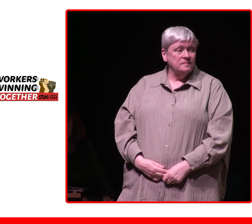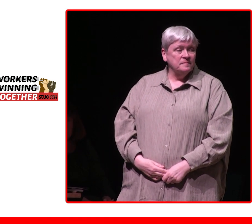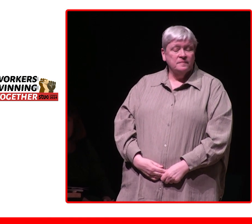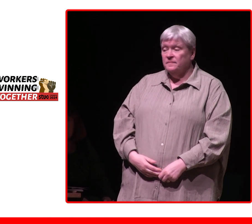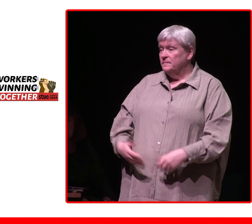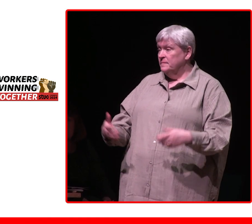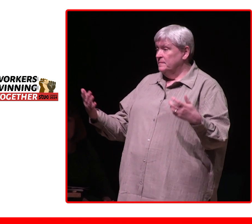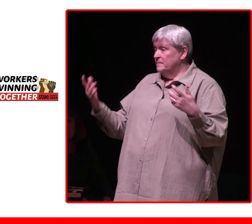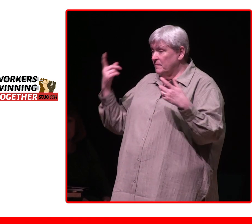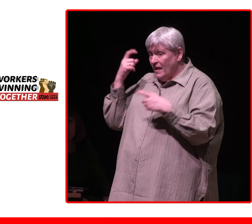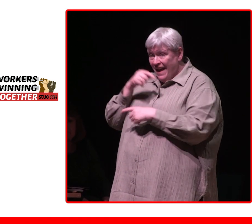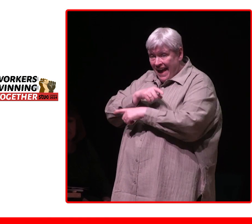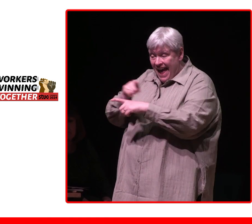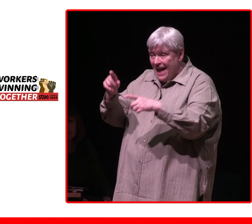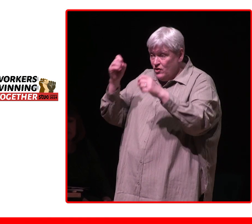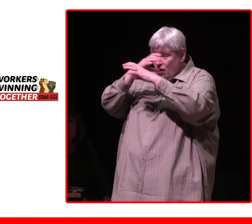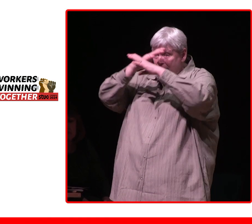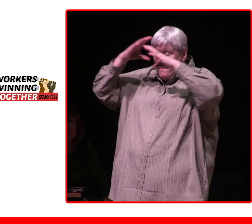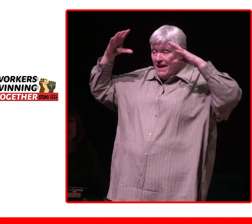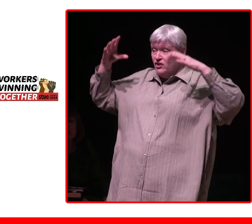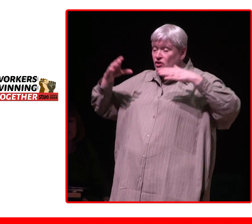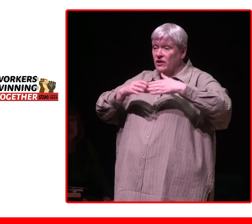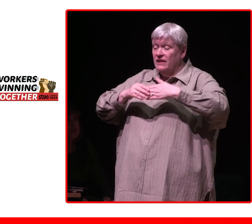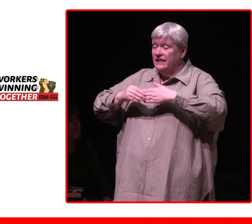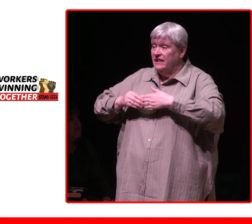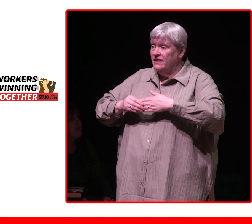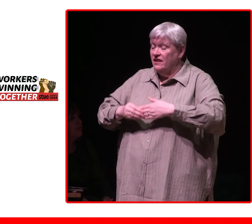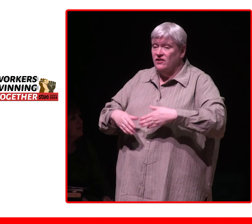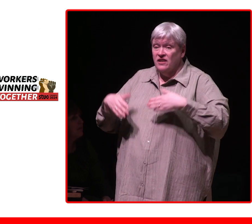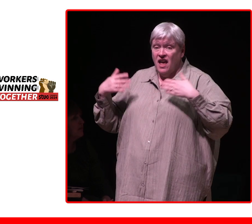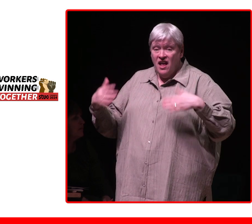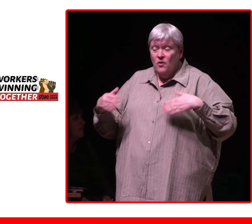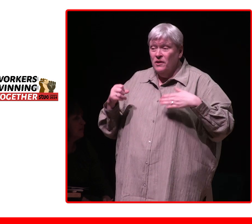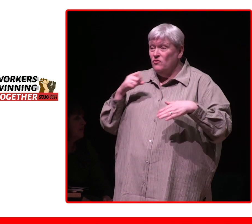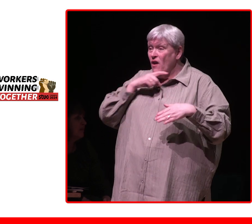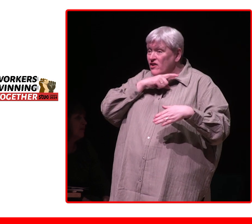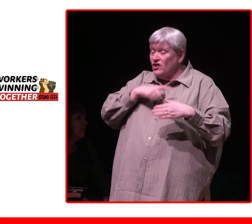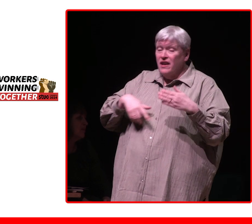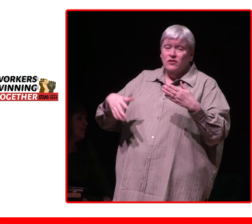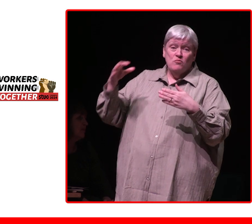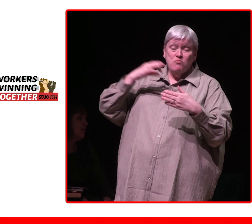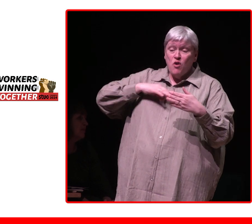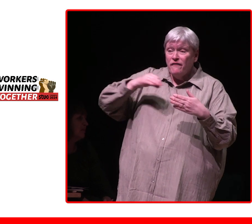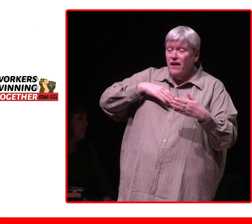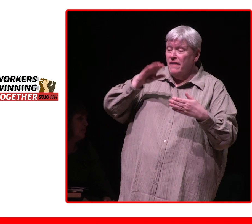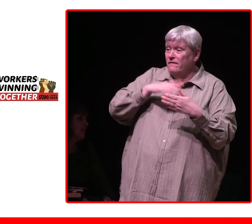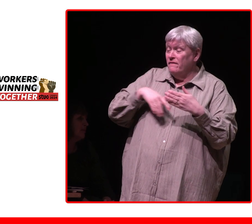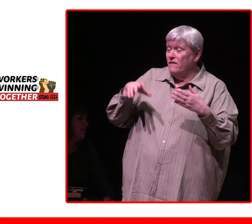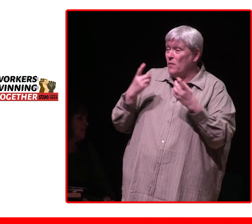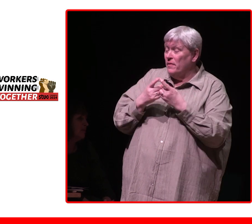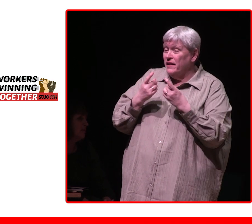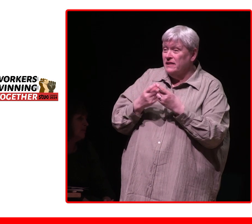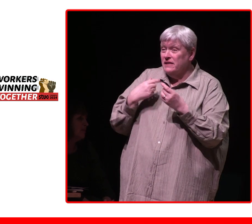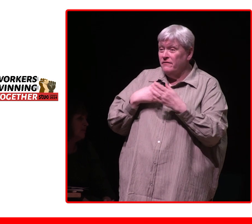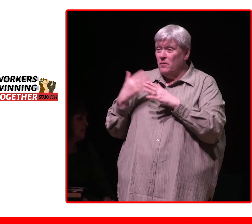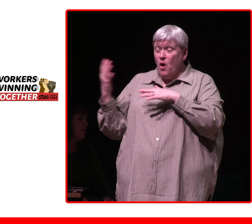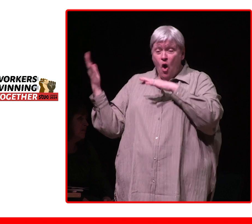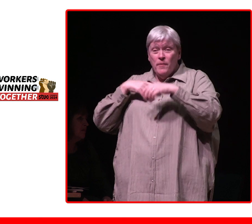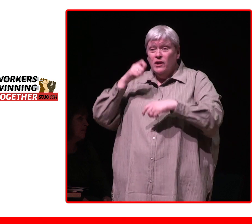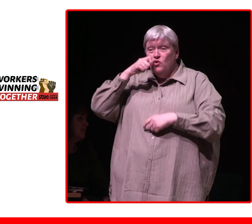Congress, can you imagine our leaders allowing Russia to profit from produce originating from an occupied